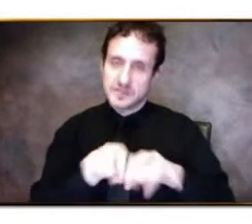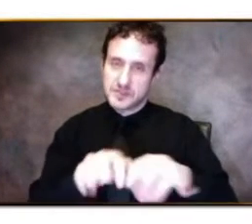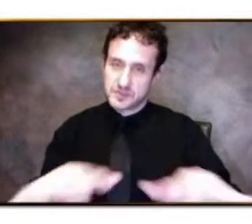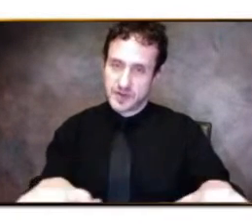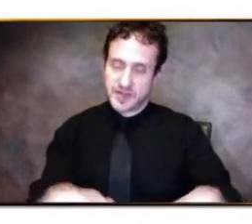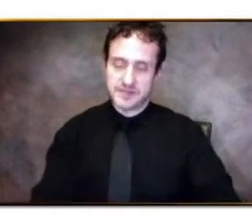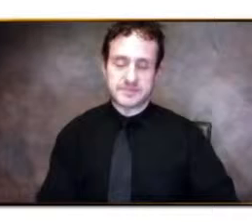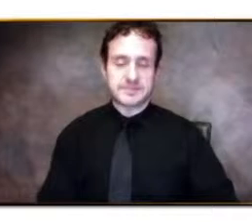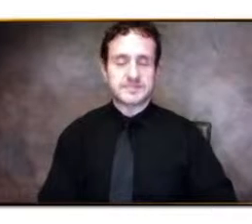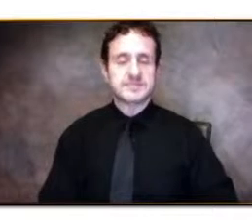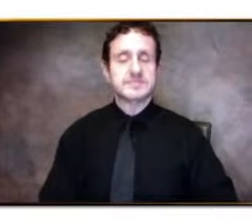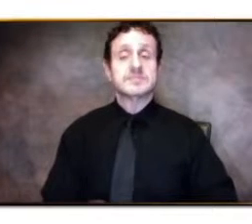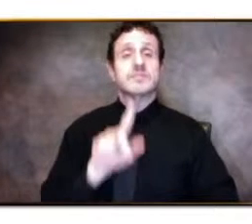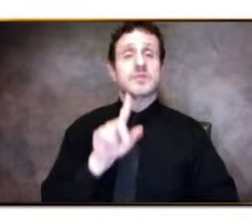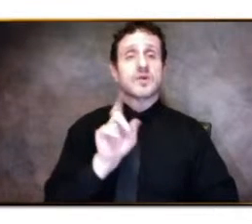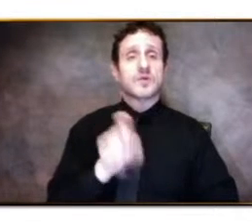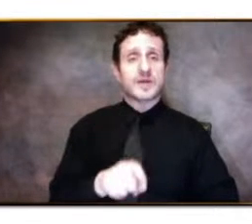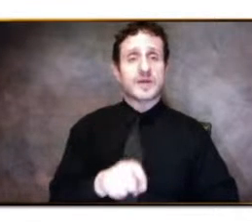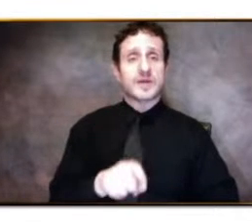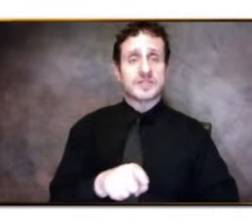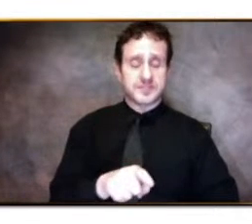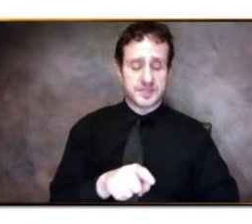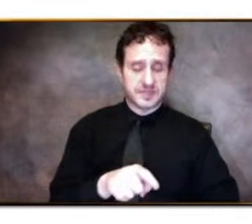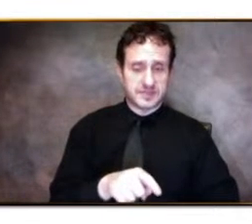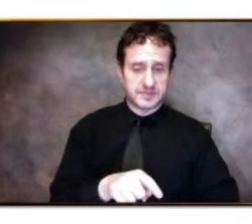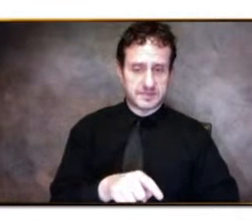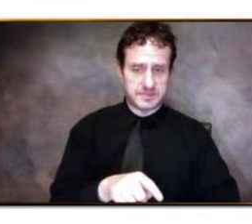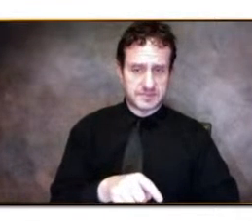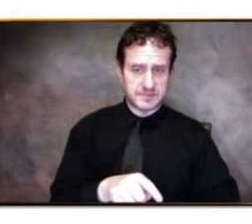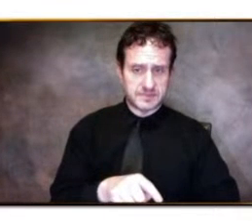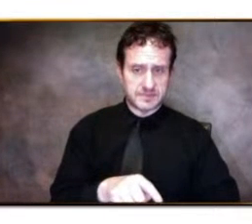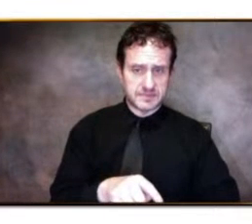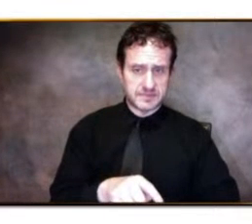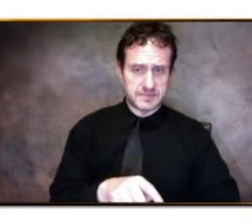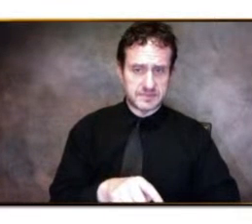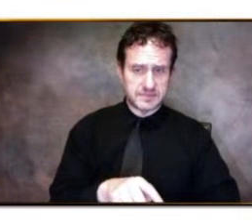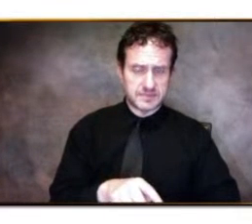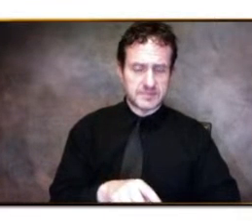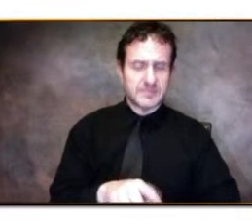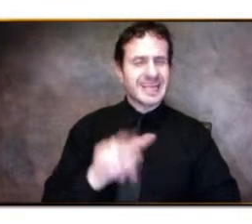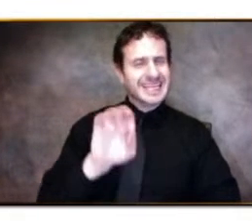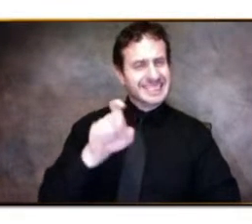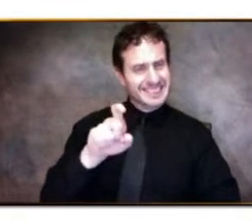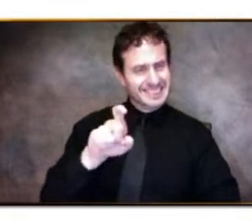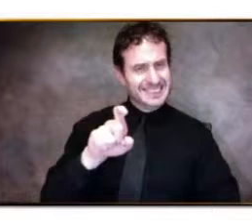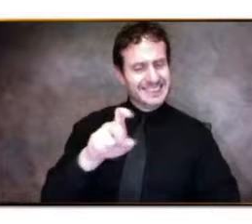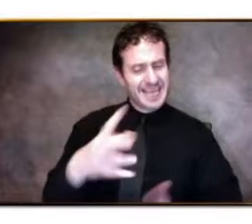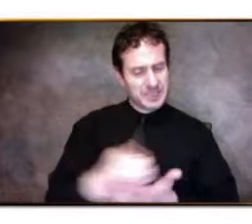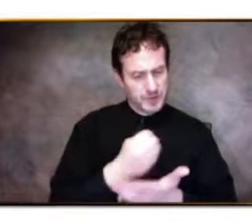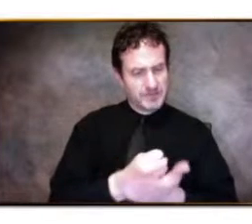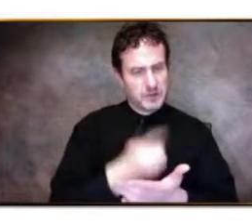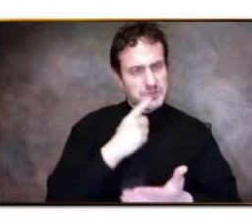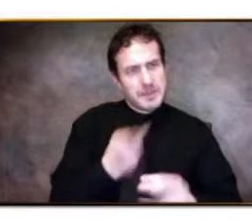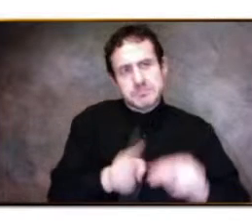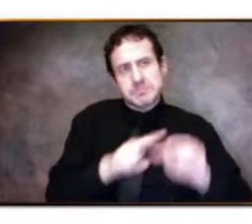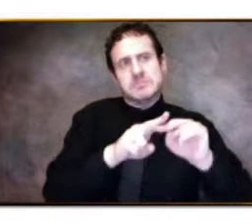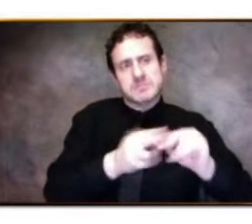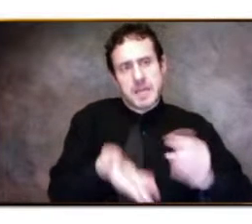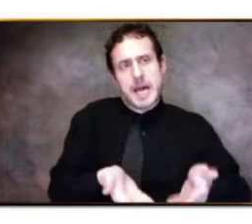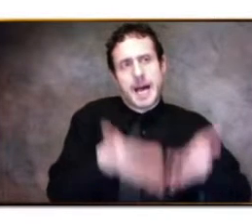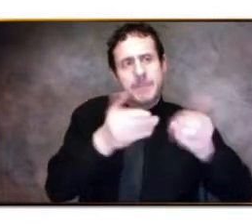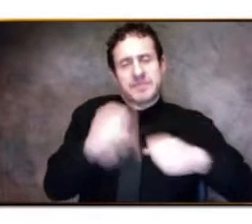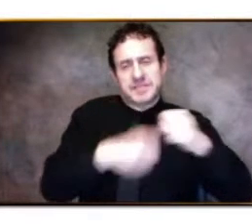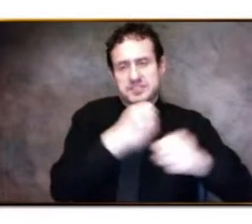Patrick at the Illinois, COGFA reports that income tax revenues are actually up so far this year, yet the budget still has a $4